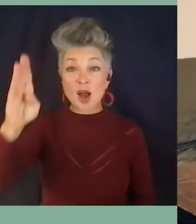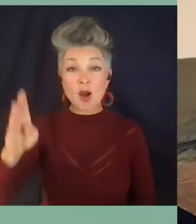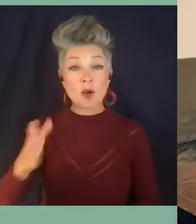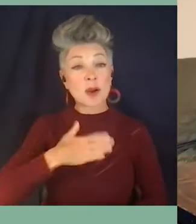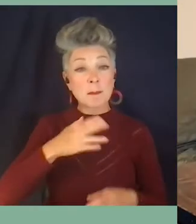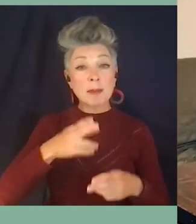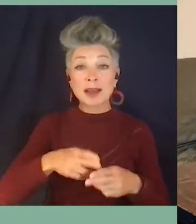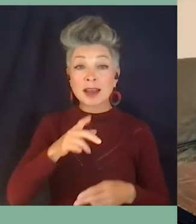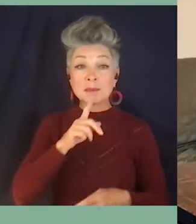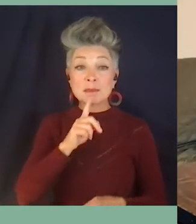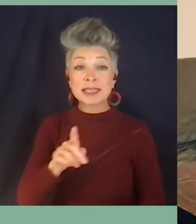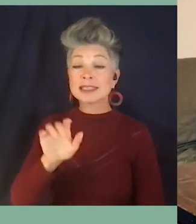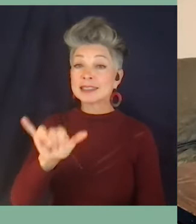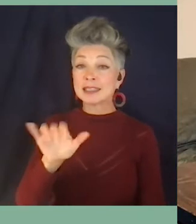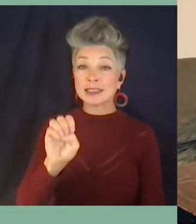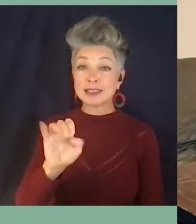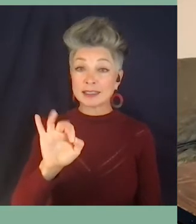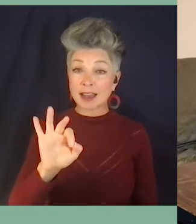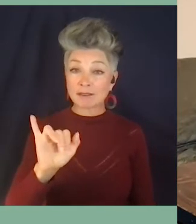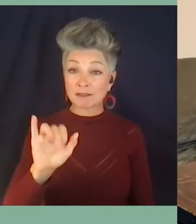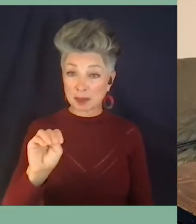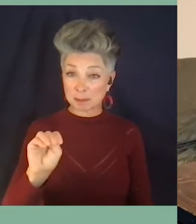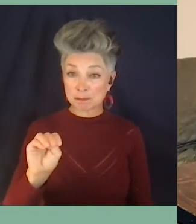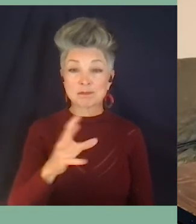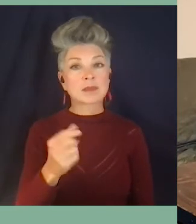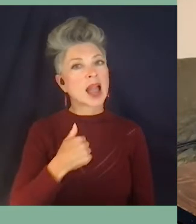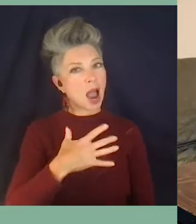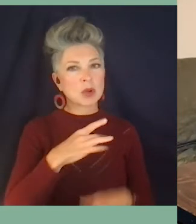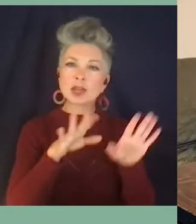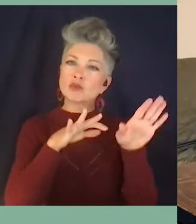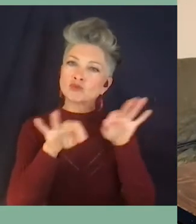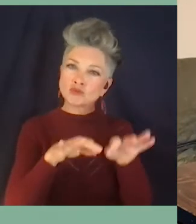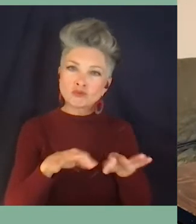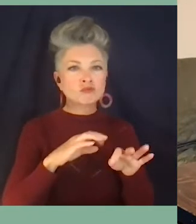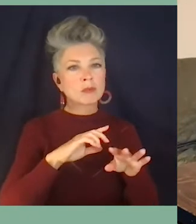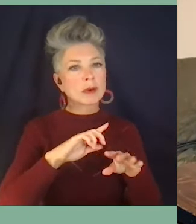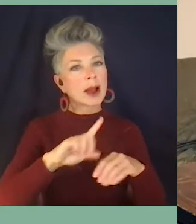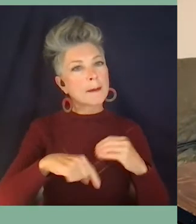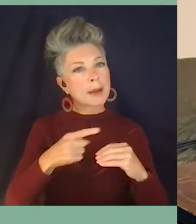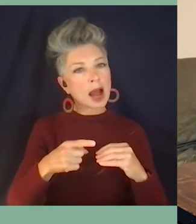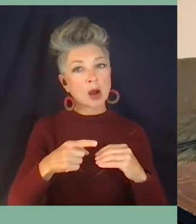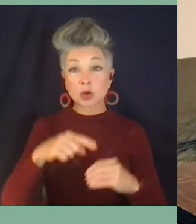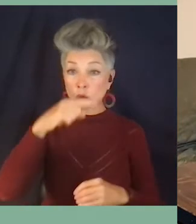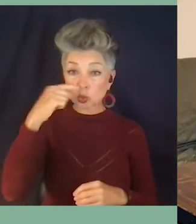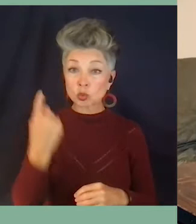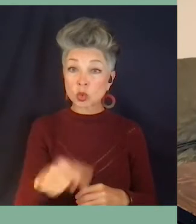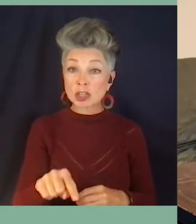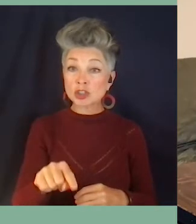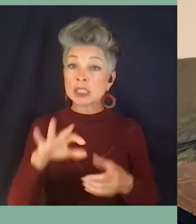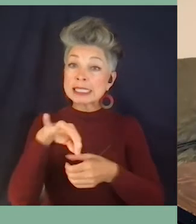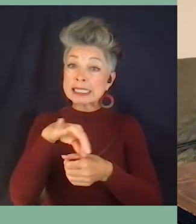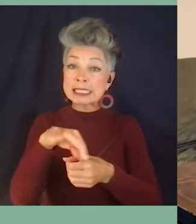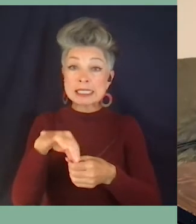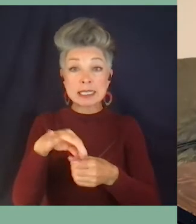Hello, my name is Yefim, and I would like to tell you a little bit about Russian